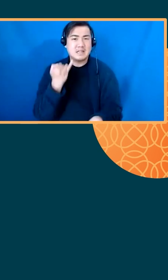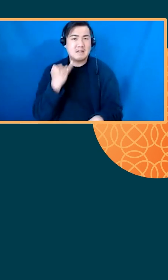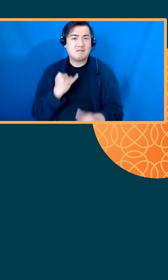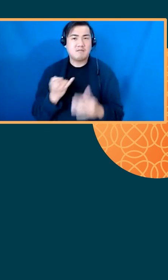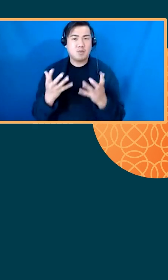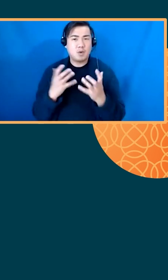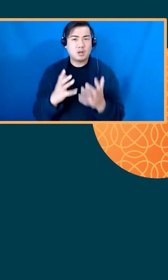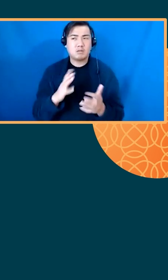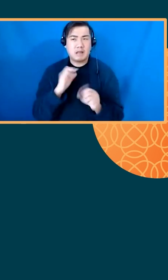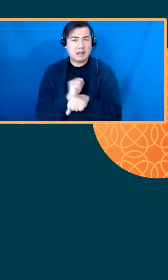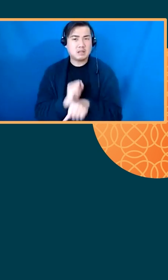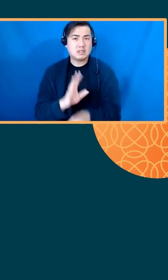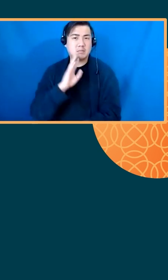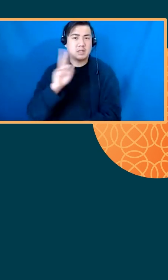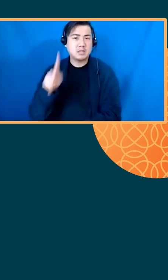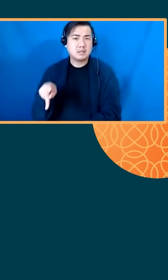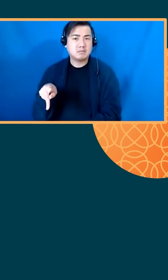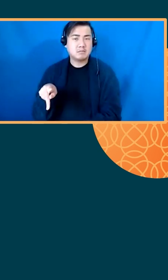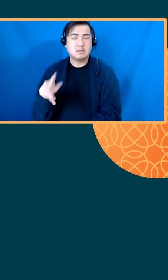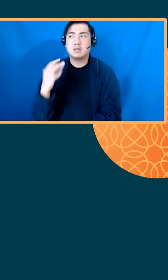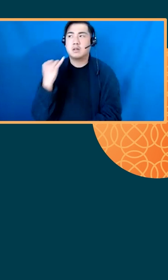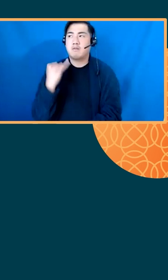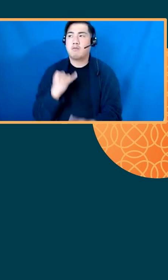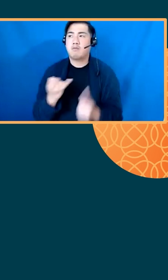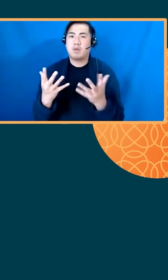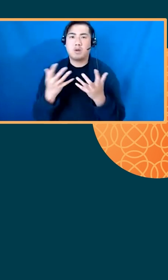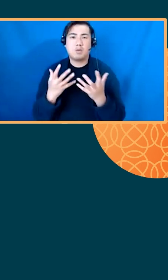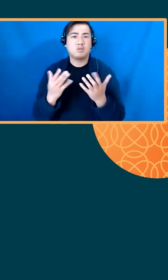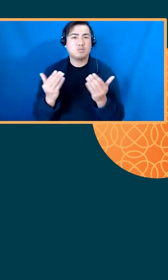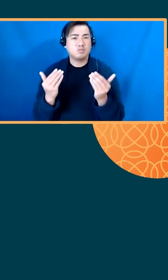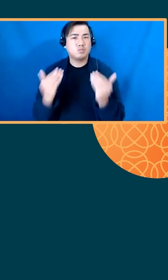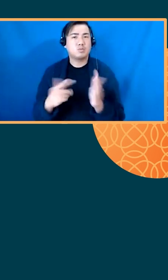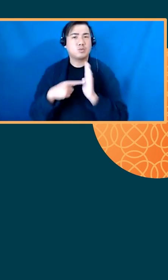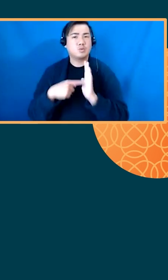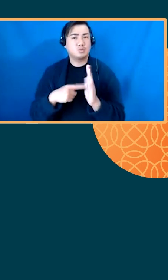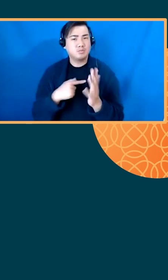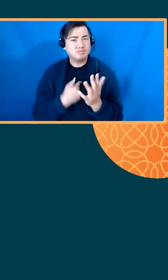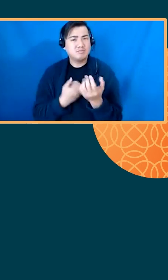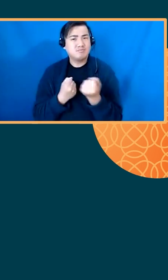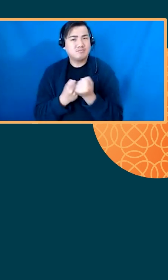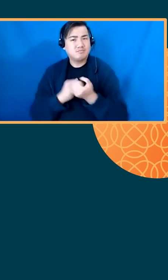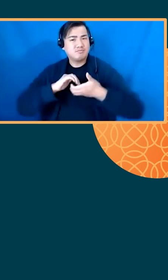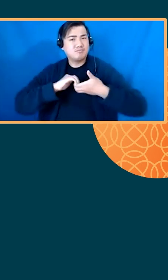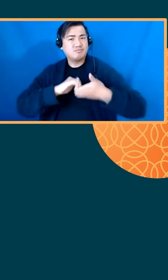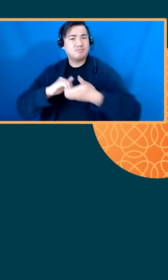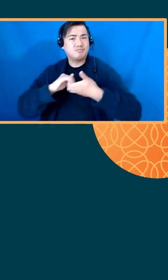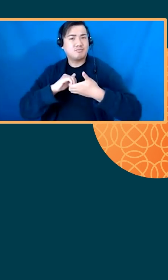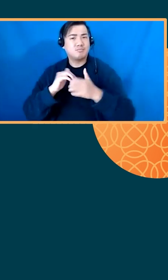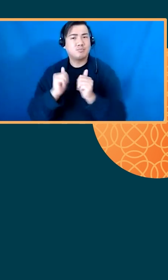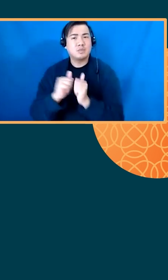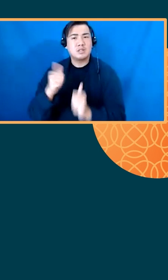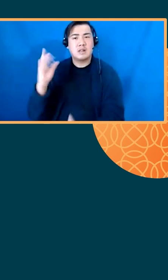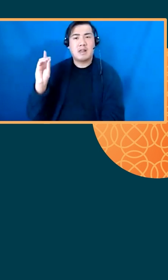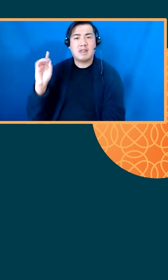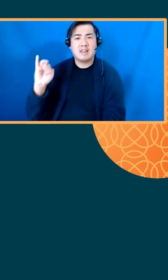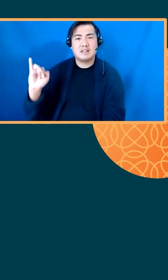up, if I were to actually show my solidarity with other Desis, other